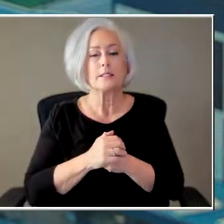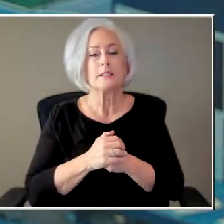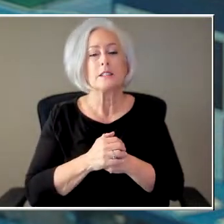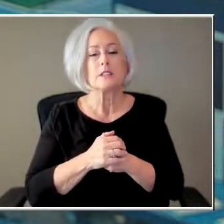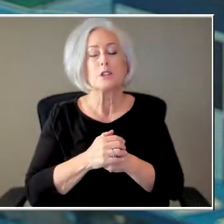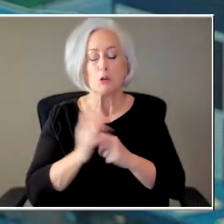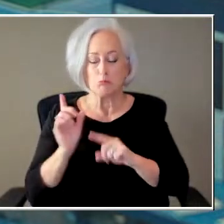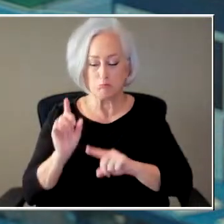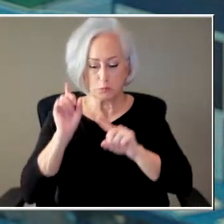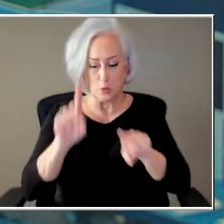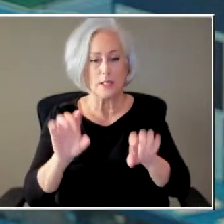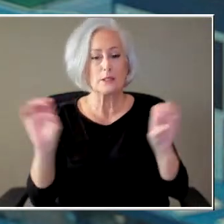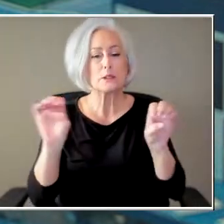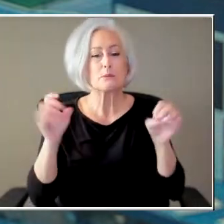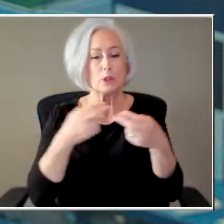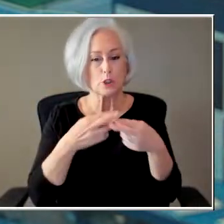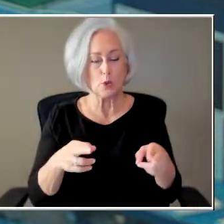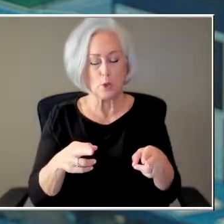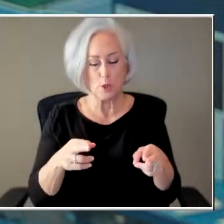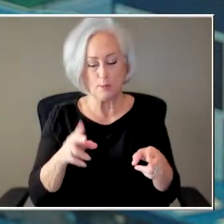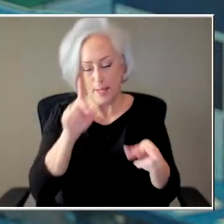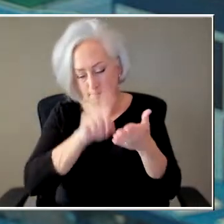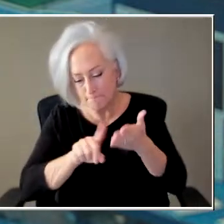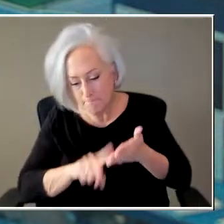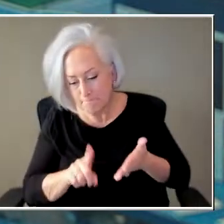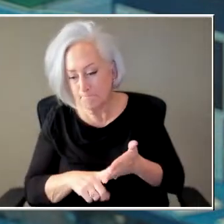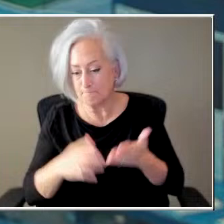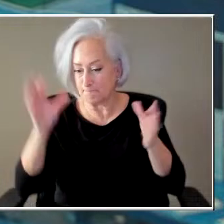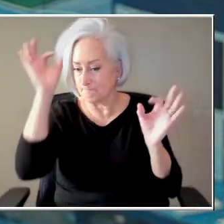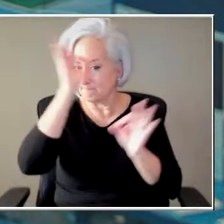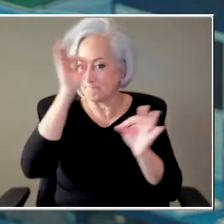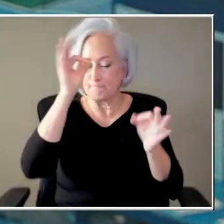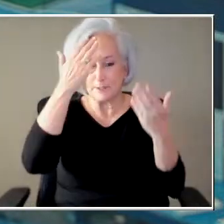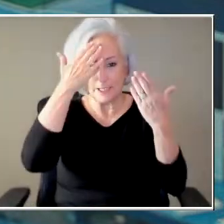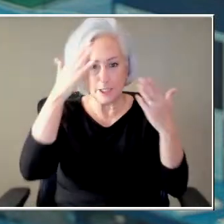ER, and they didn't know what it was. So then, thanks to